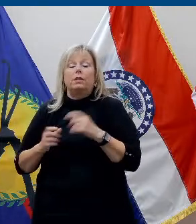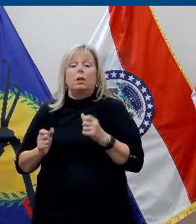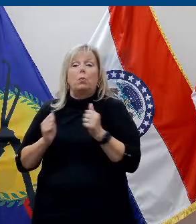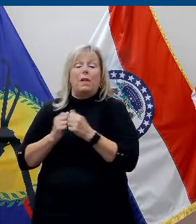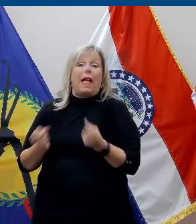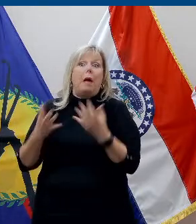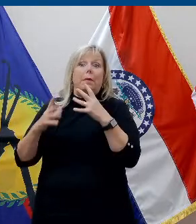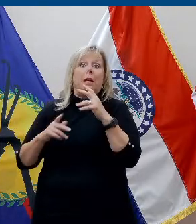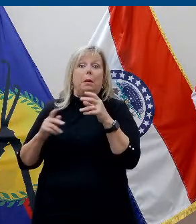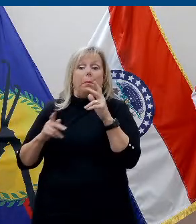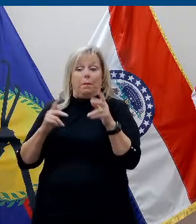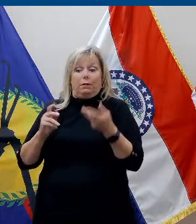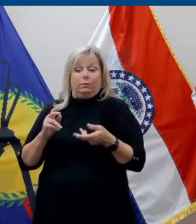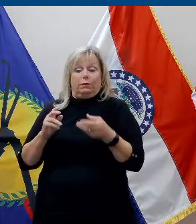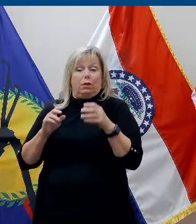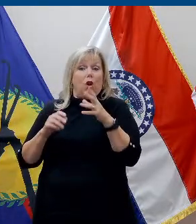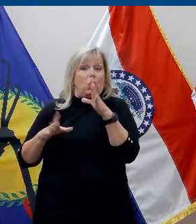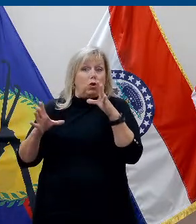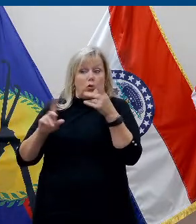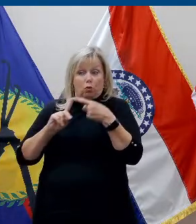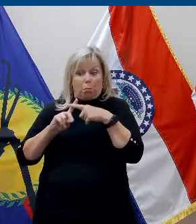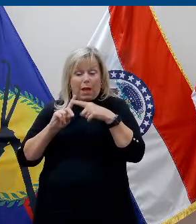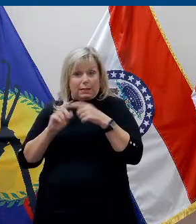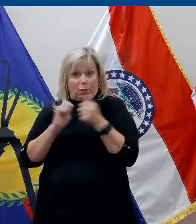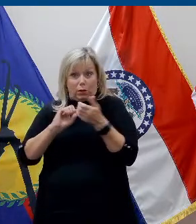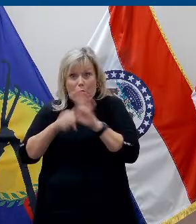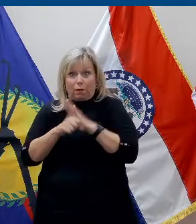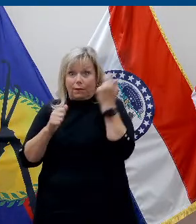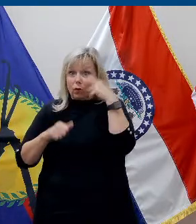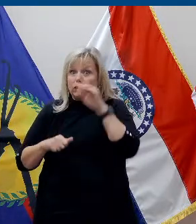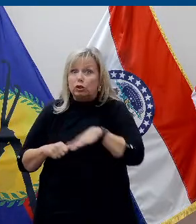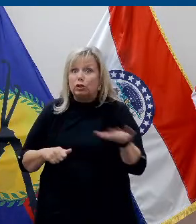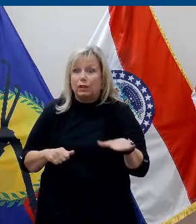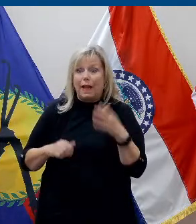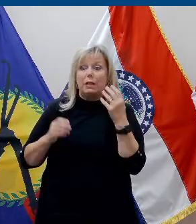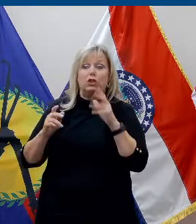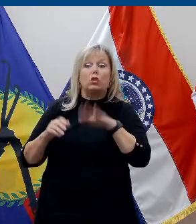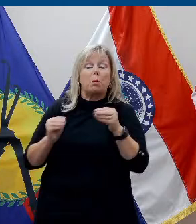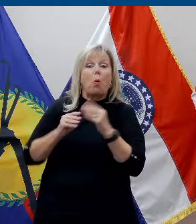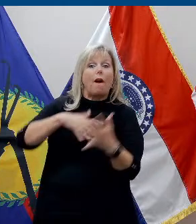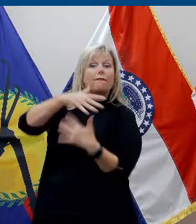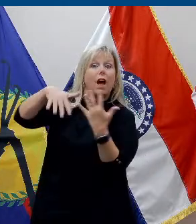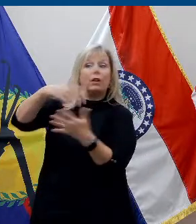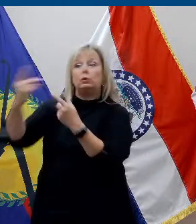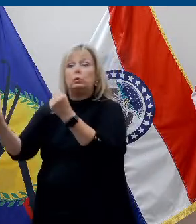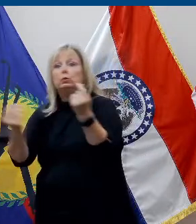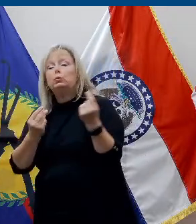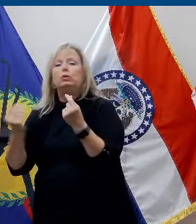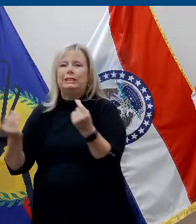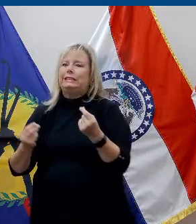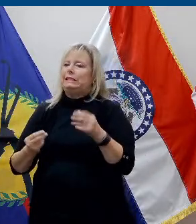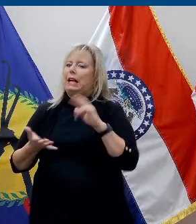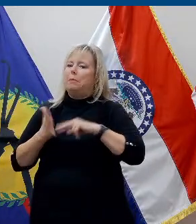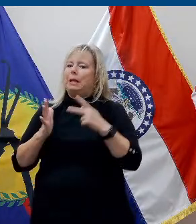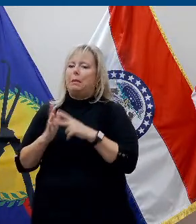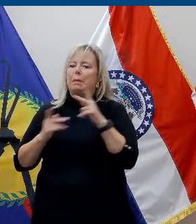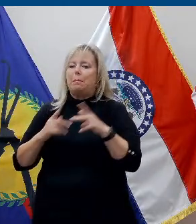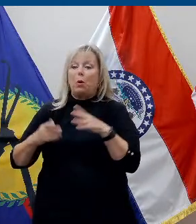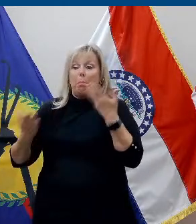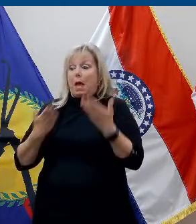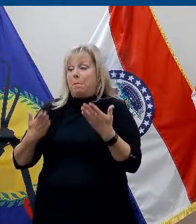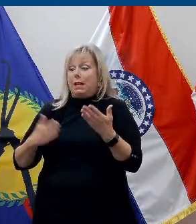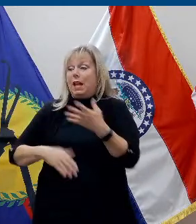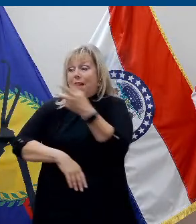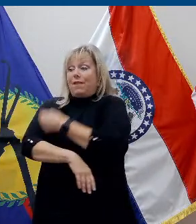increasing number of cases in children and that they are also participating in our public spaces, it means that well-intentioned vaccinated but unmasked people can and